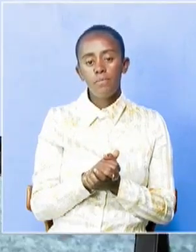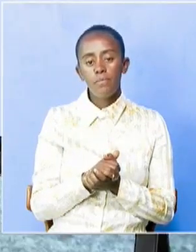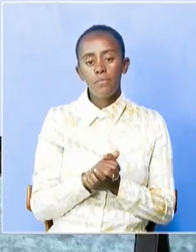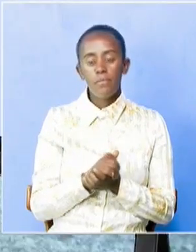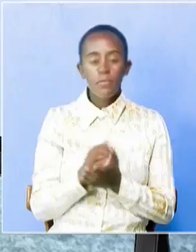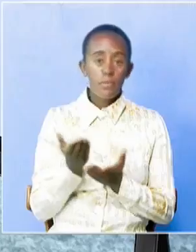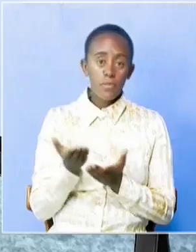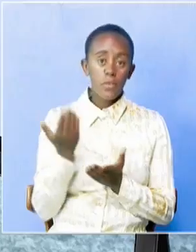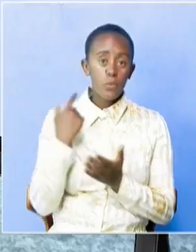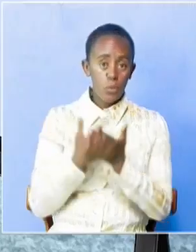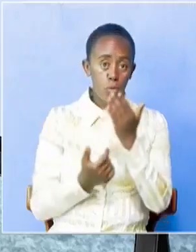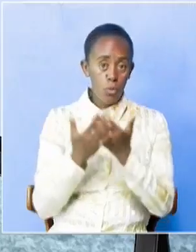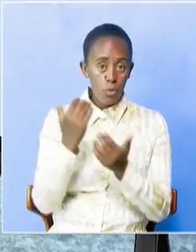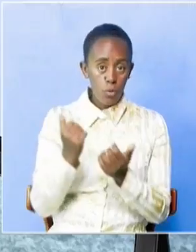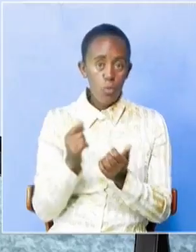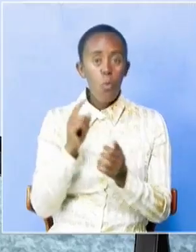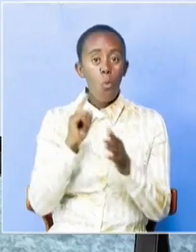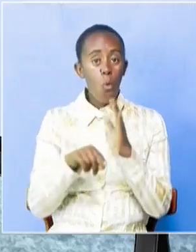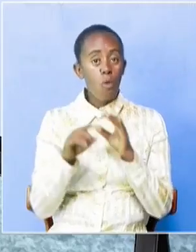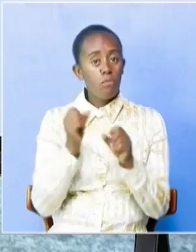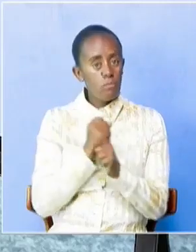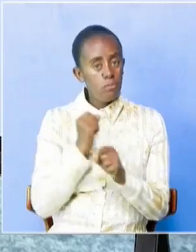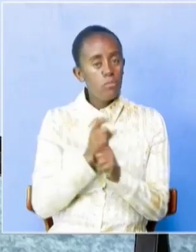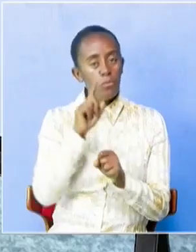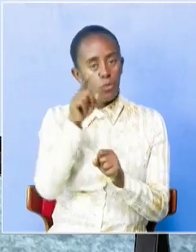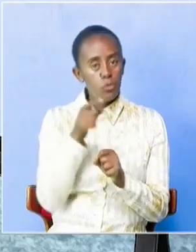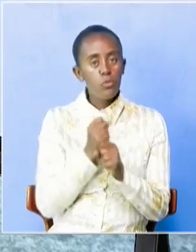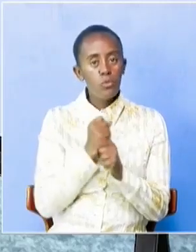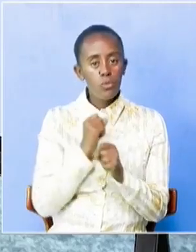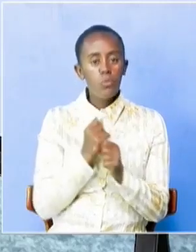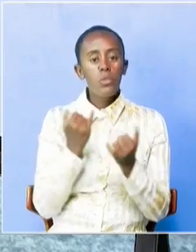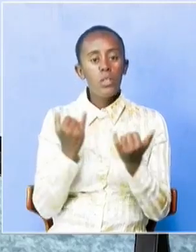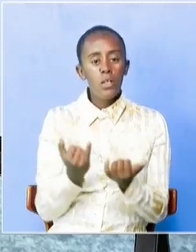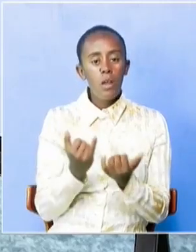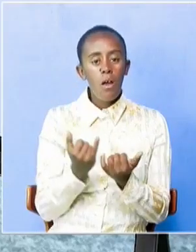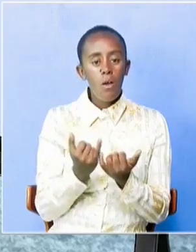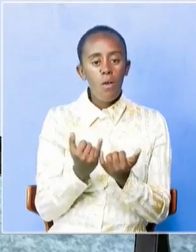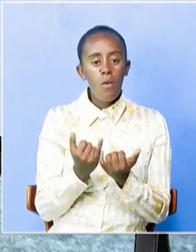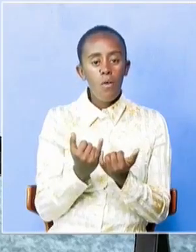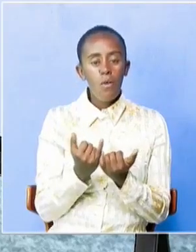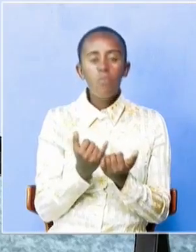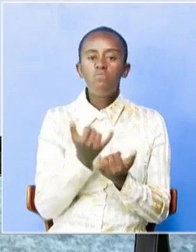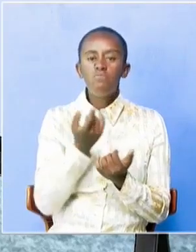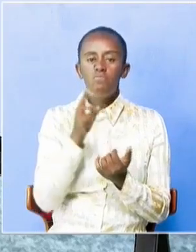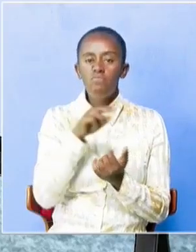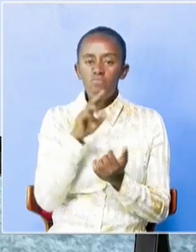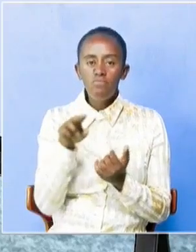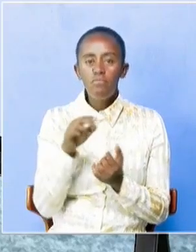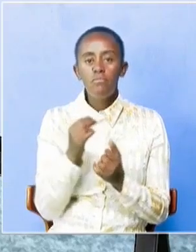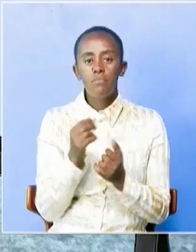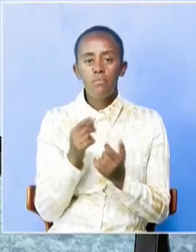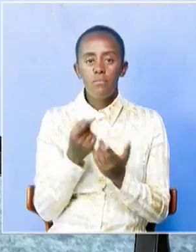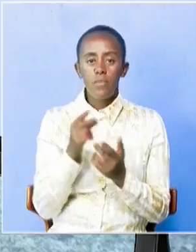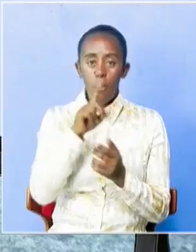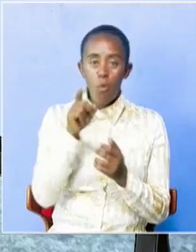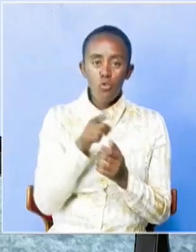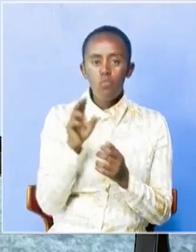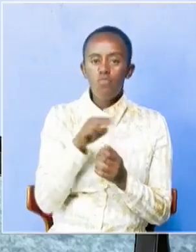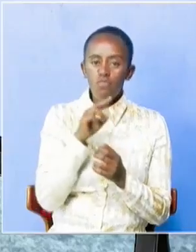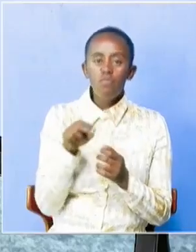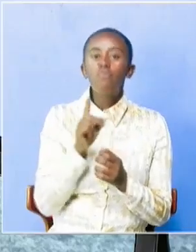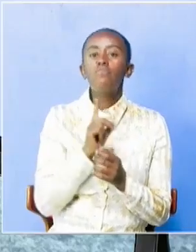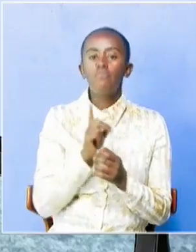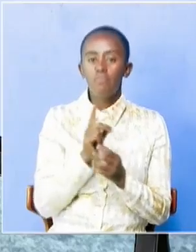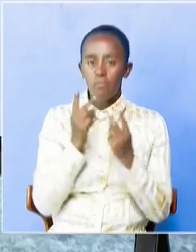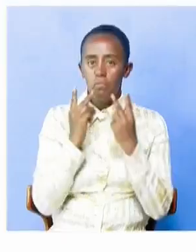earlier on we were talking about what to do with apostrophes. So now we're talking about what not to do with apostrophes. The